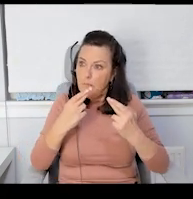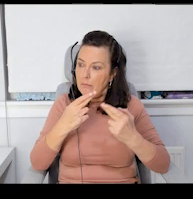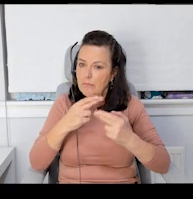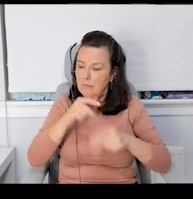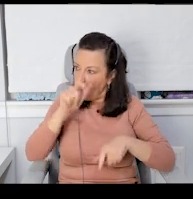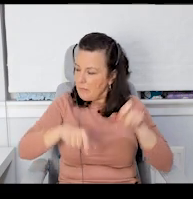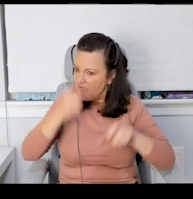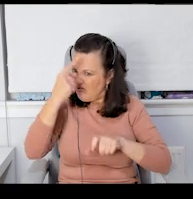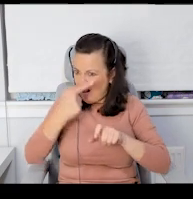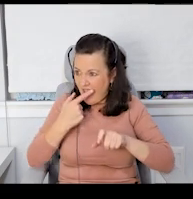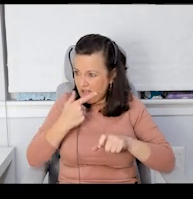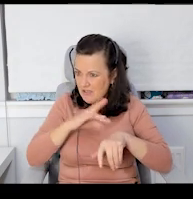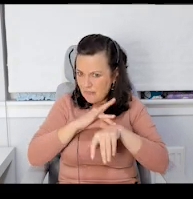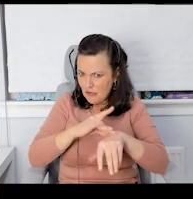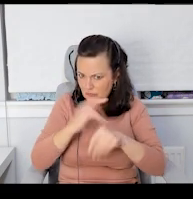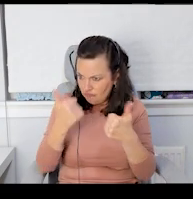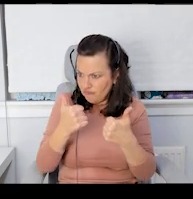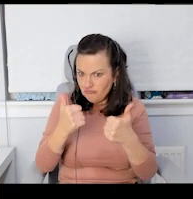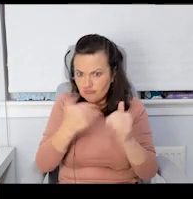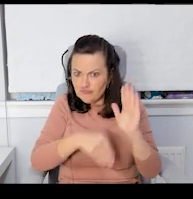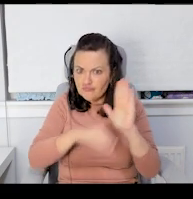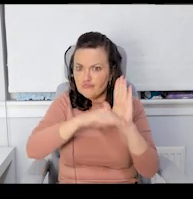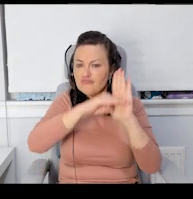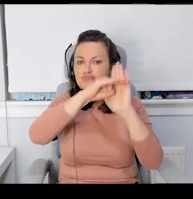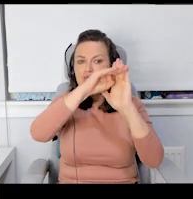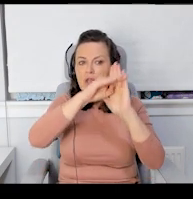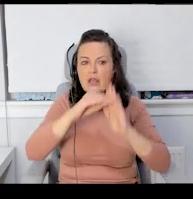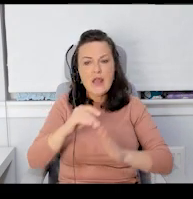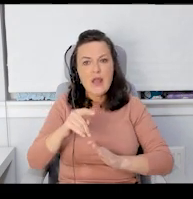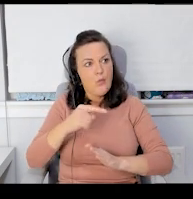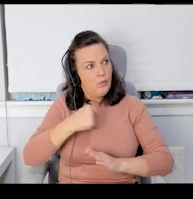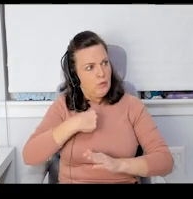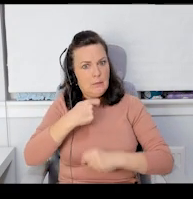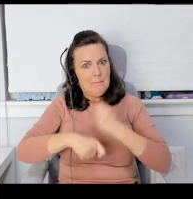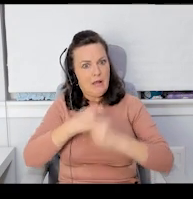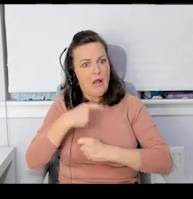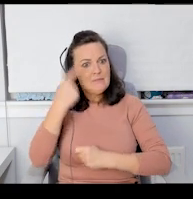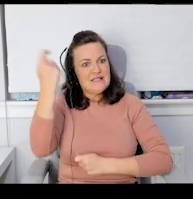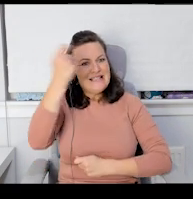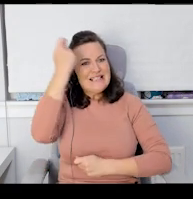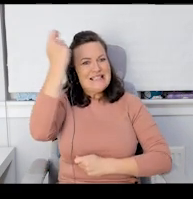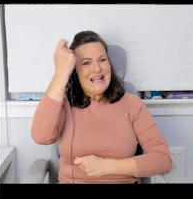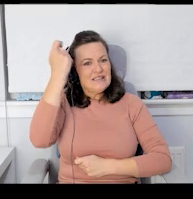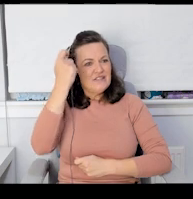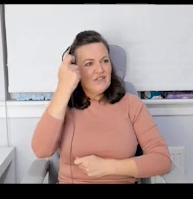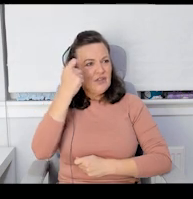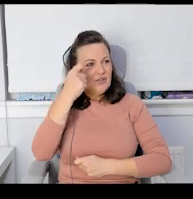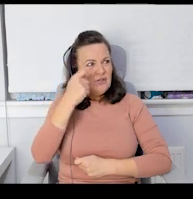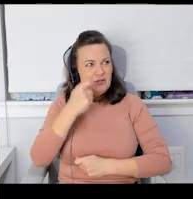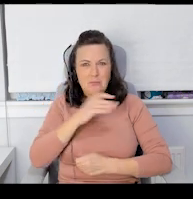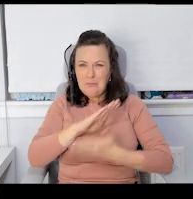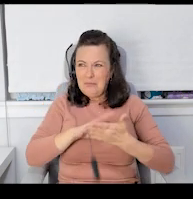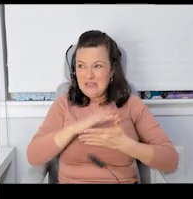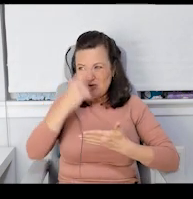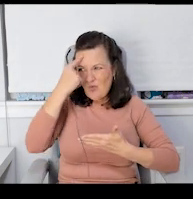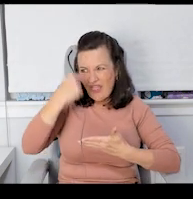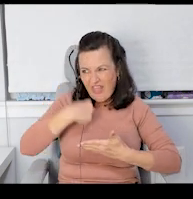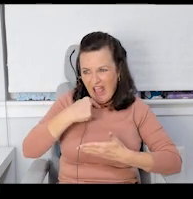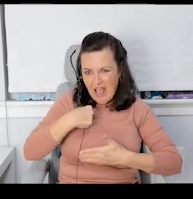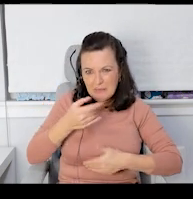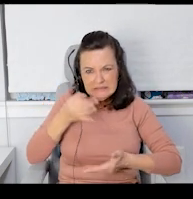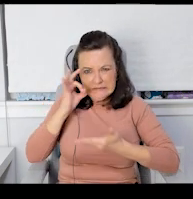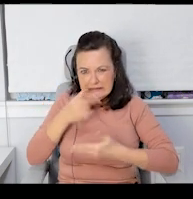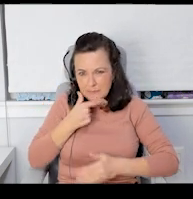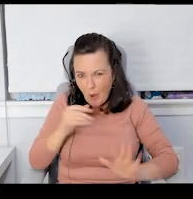myself becoming, you know, successful in our roles and everything, people can see that it's not, you know, we're not going around the office making tea for